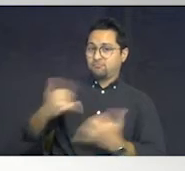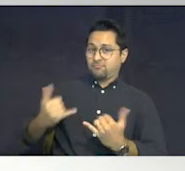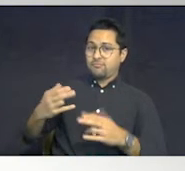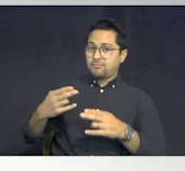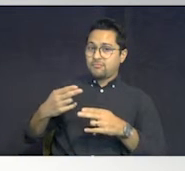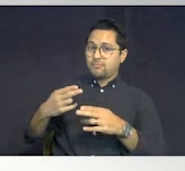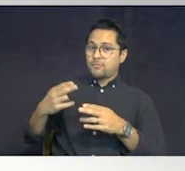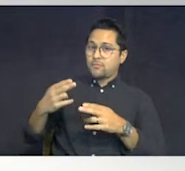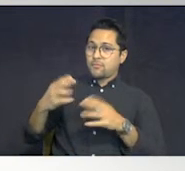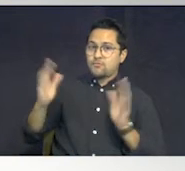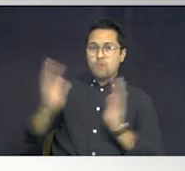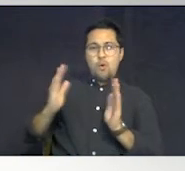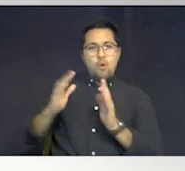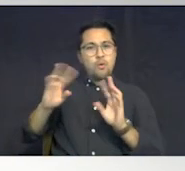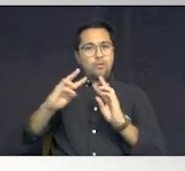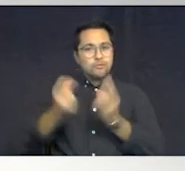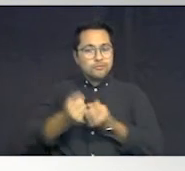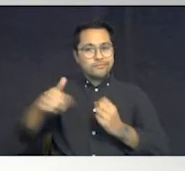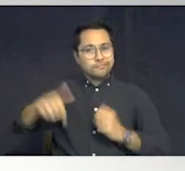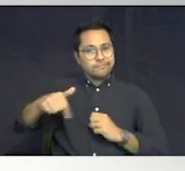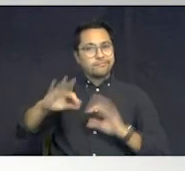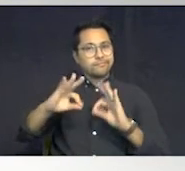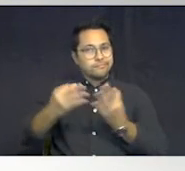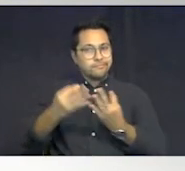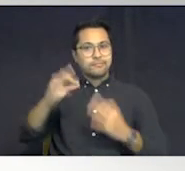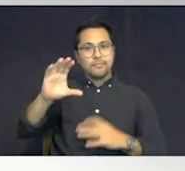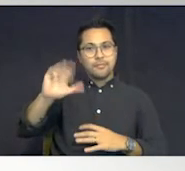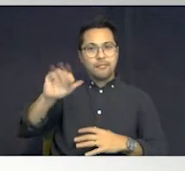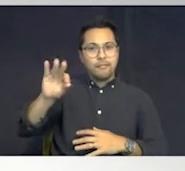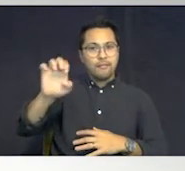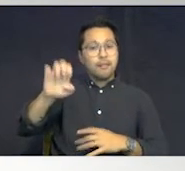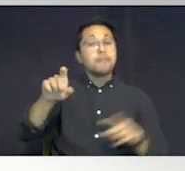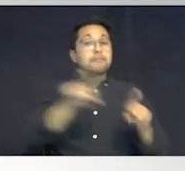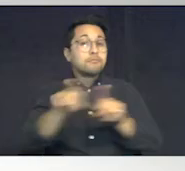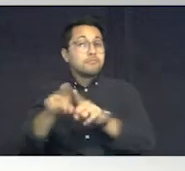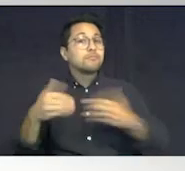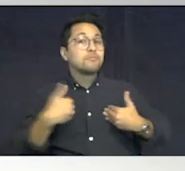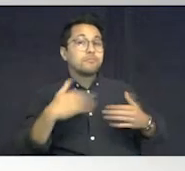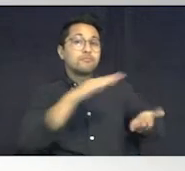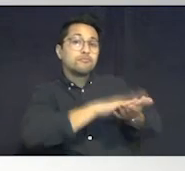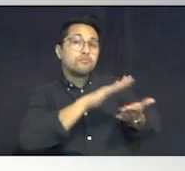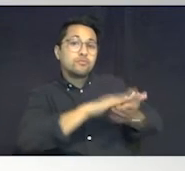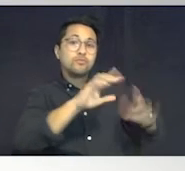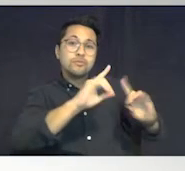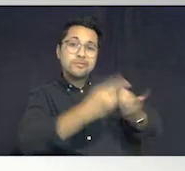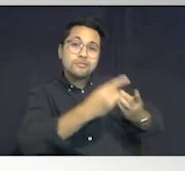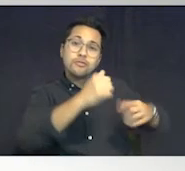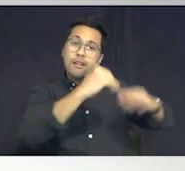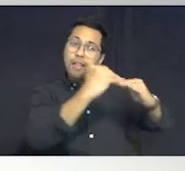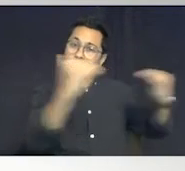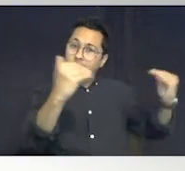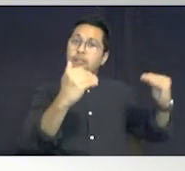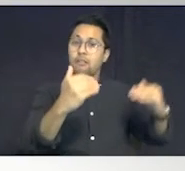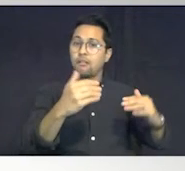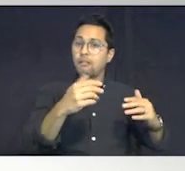currently at the Family Cafe, but there are also school district level training opportunities that may exist in your school